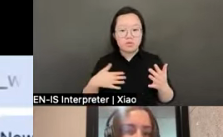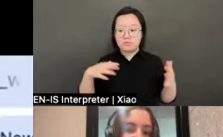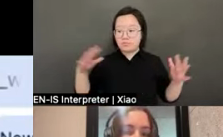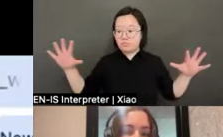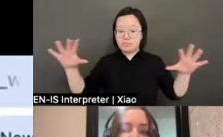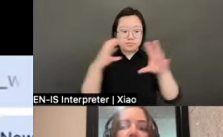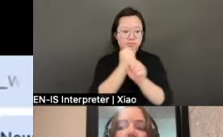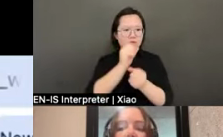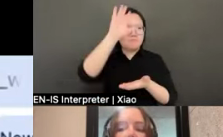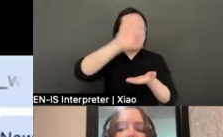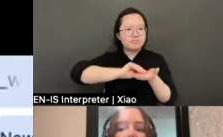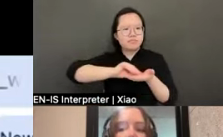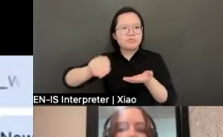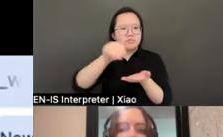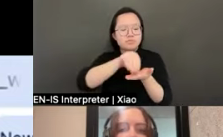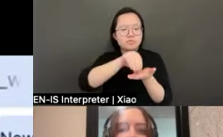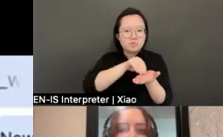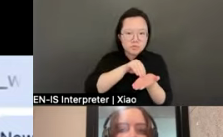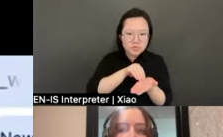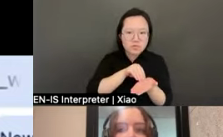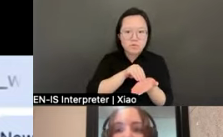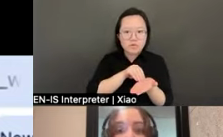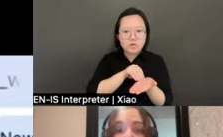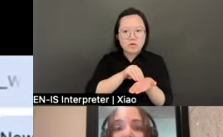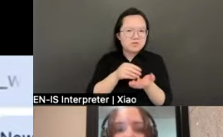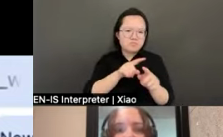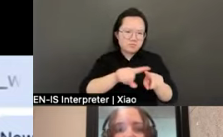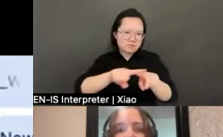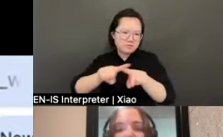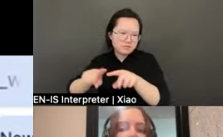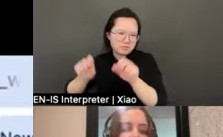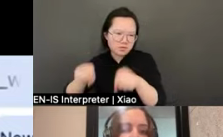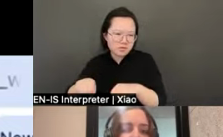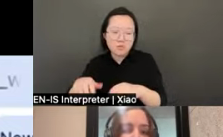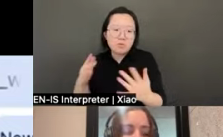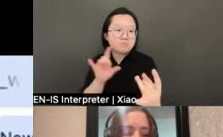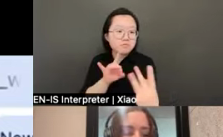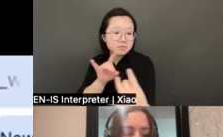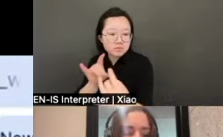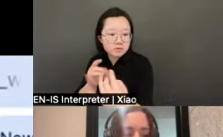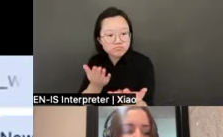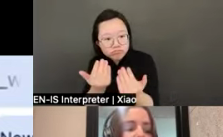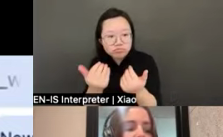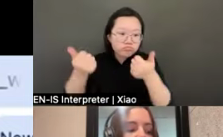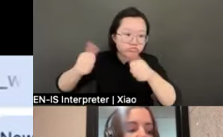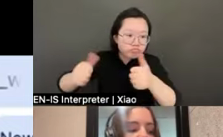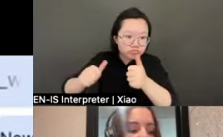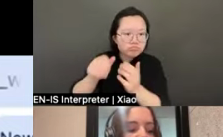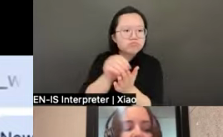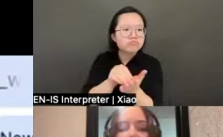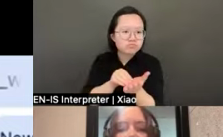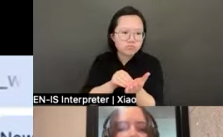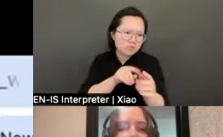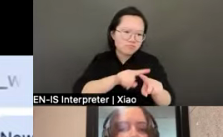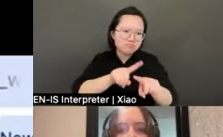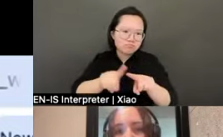methods for data collection are also quite broad, and you can also choose what makes the most sense to you. You